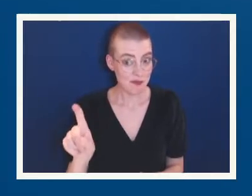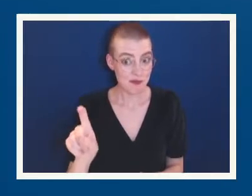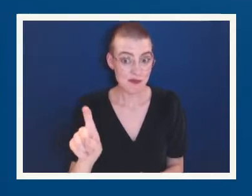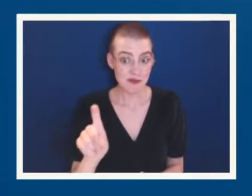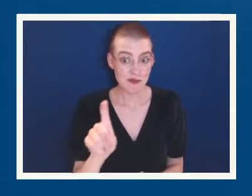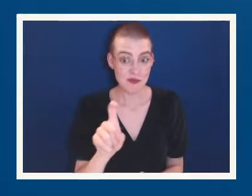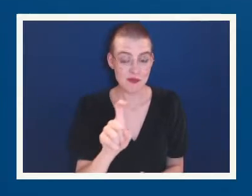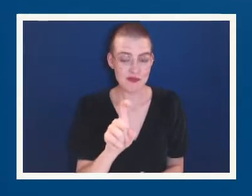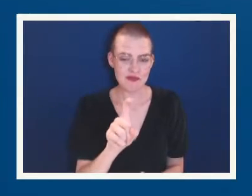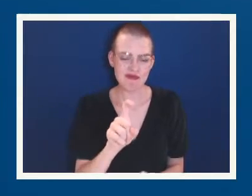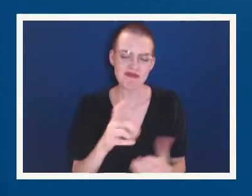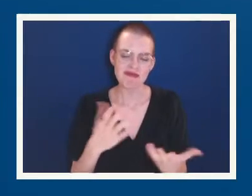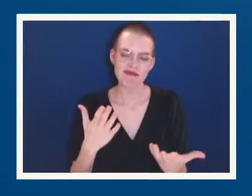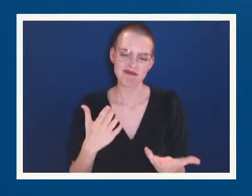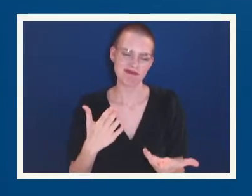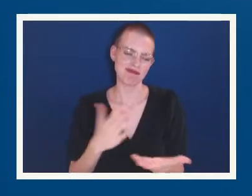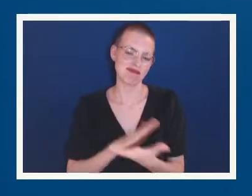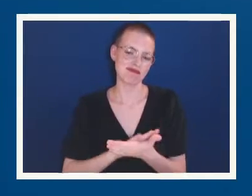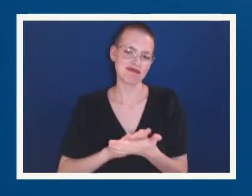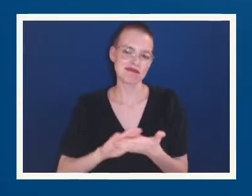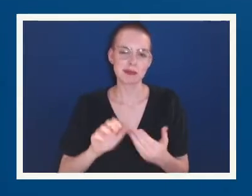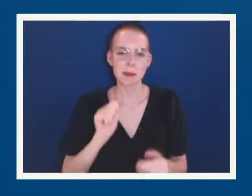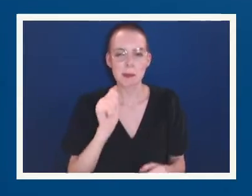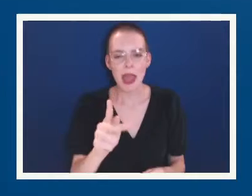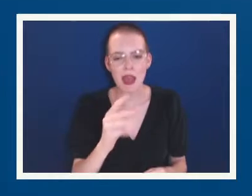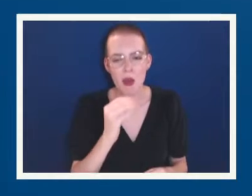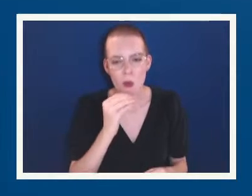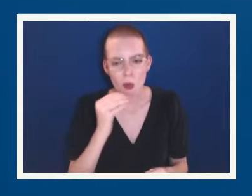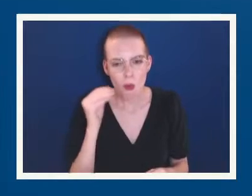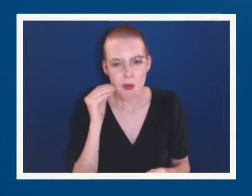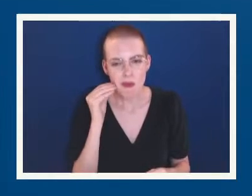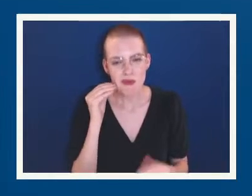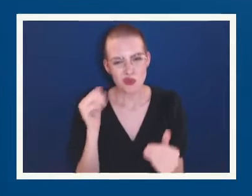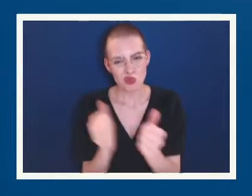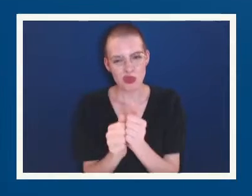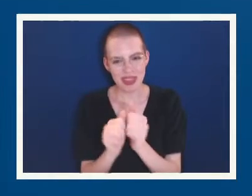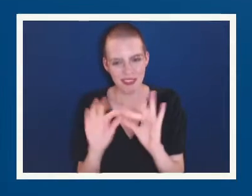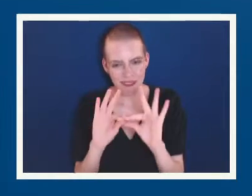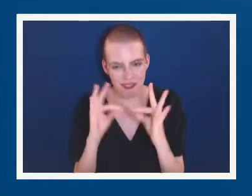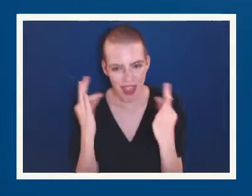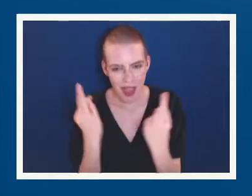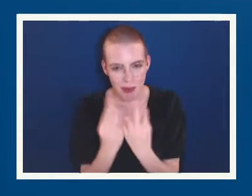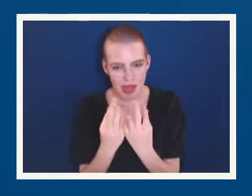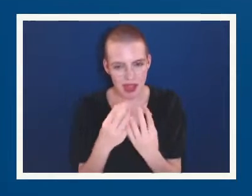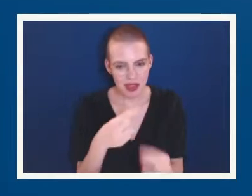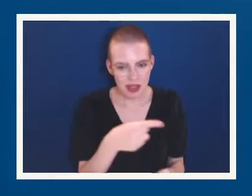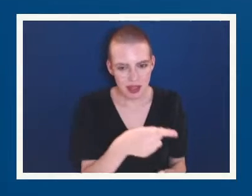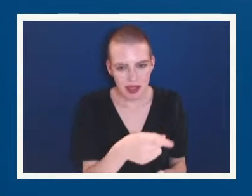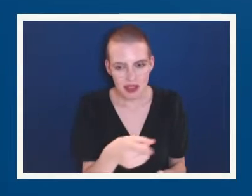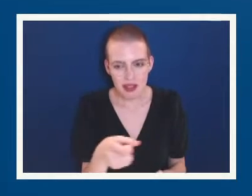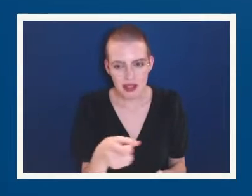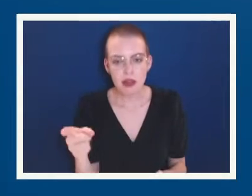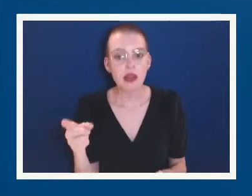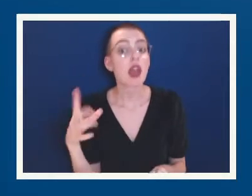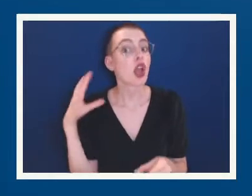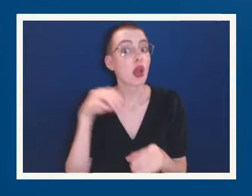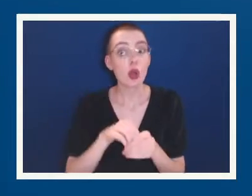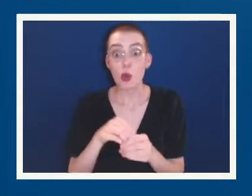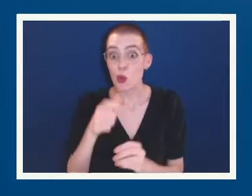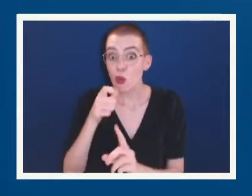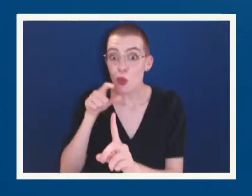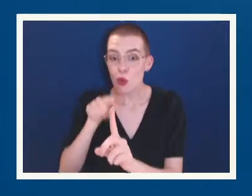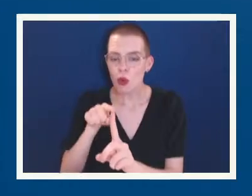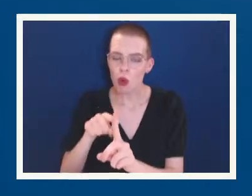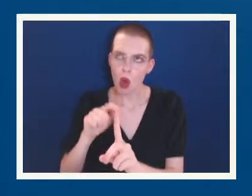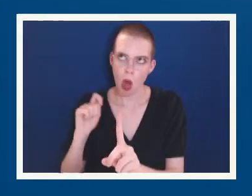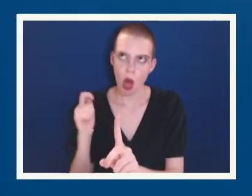It's good to be home. It's good to be with family. That includes someone we all love, Barack